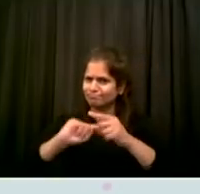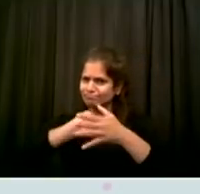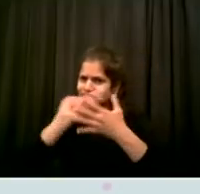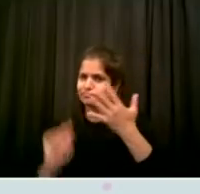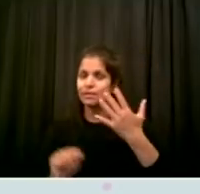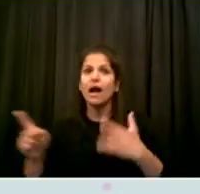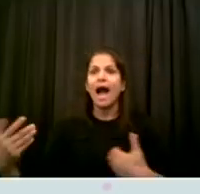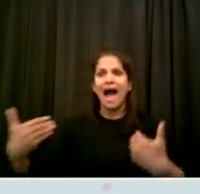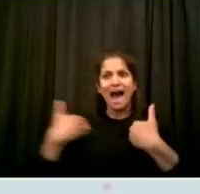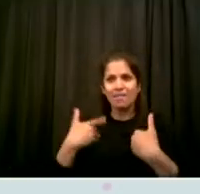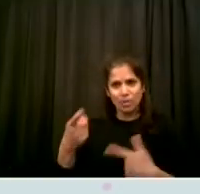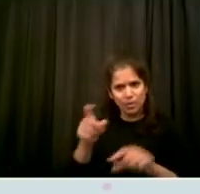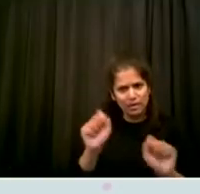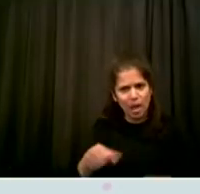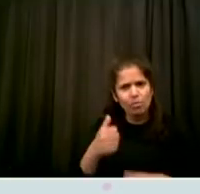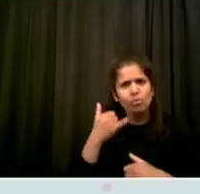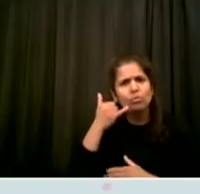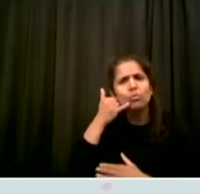Okay.